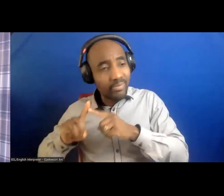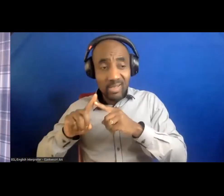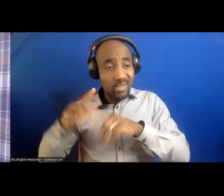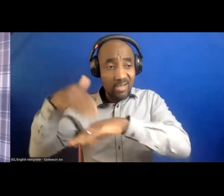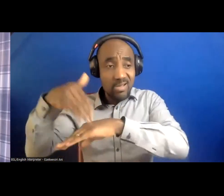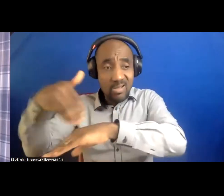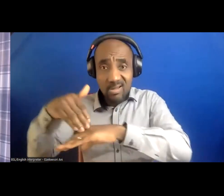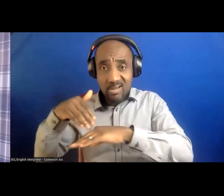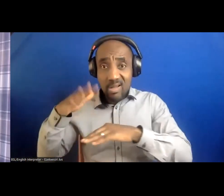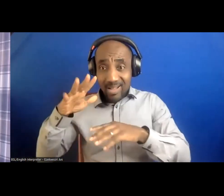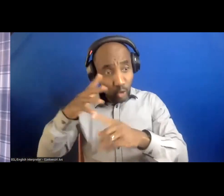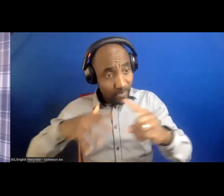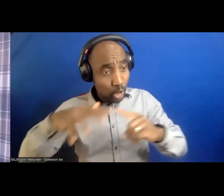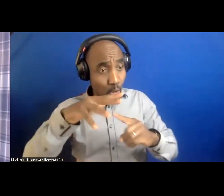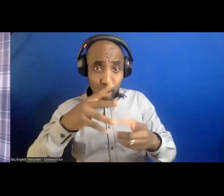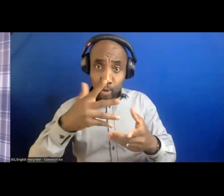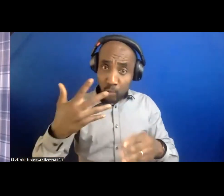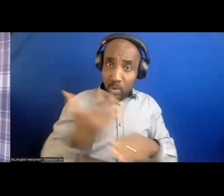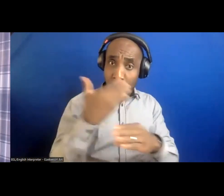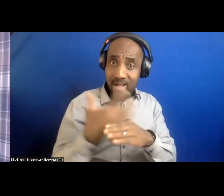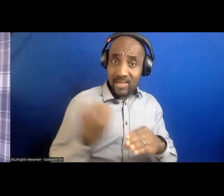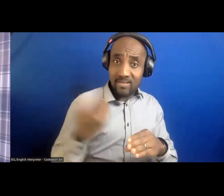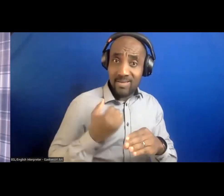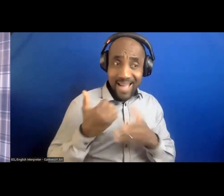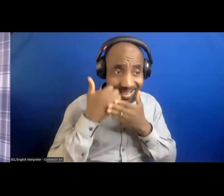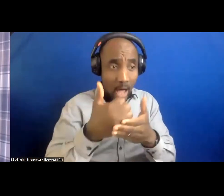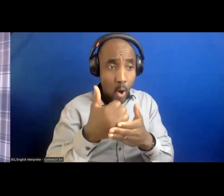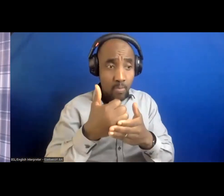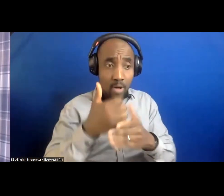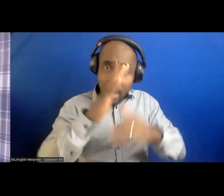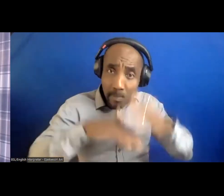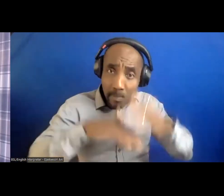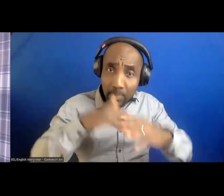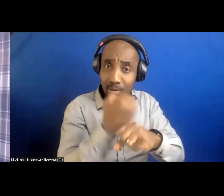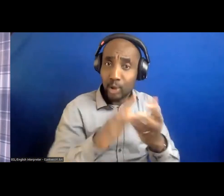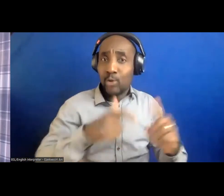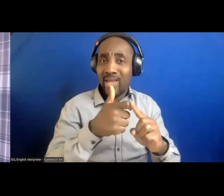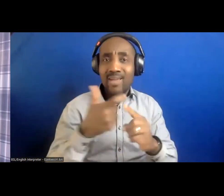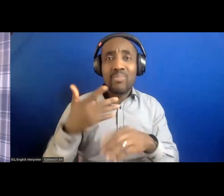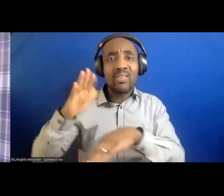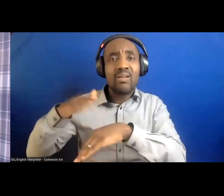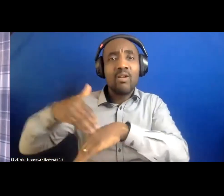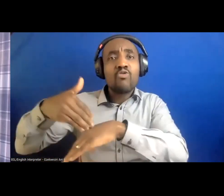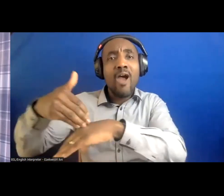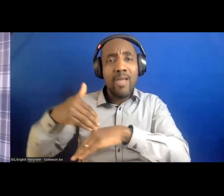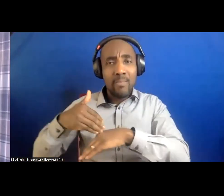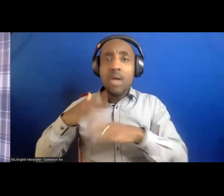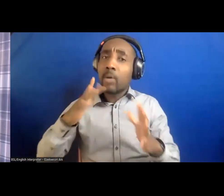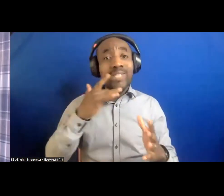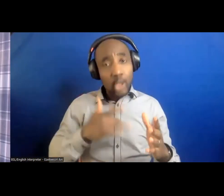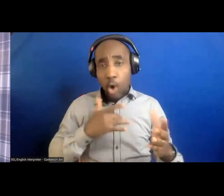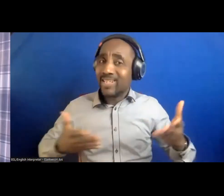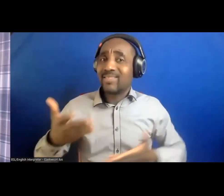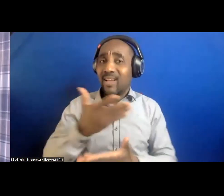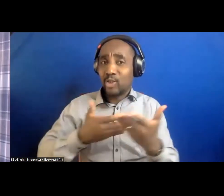contribute positively to this society and green and pleasant land. But the unpleasant nature is being able to have an honest discussion. And that